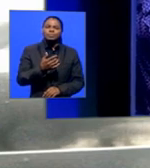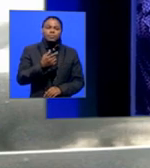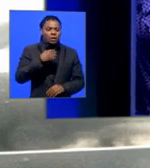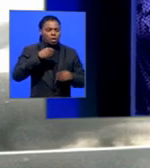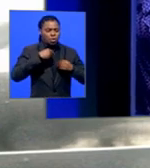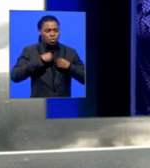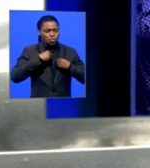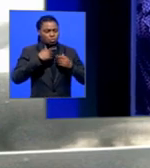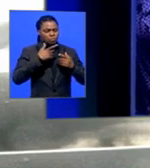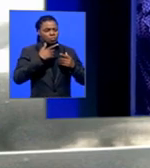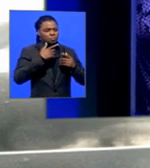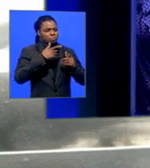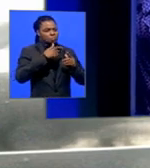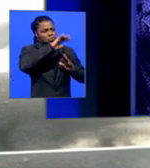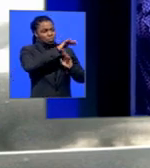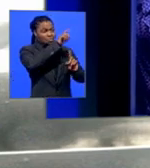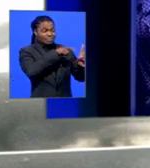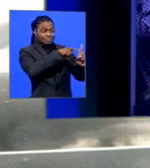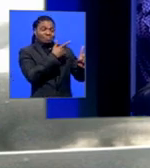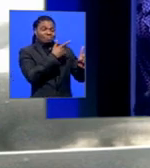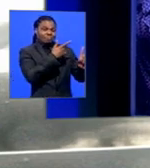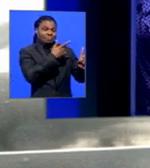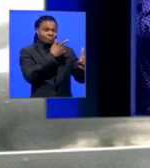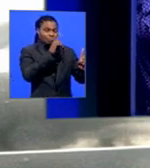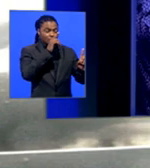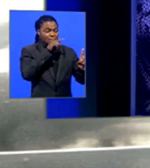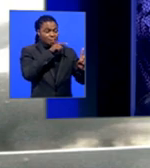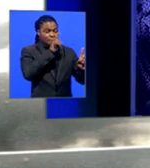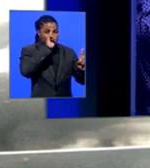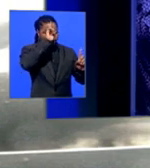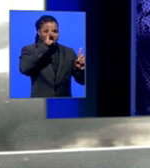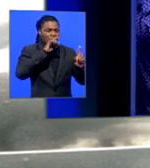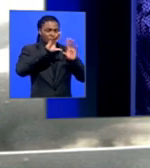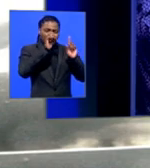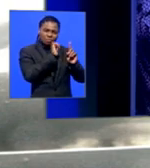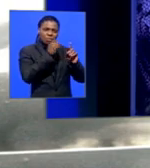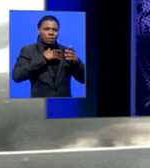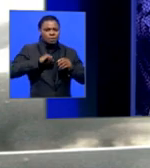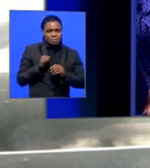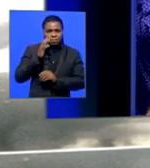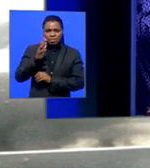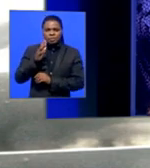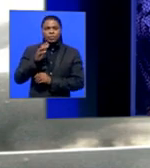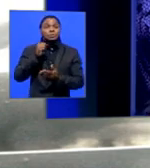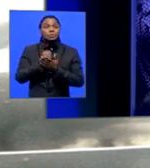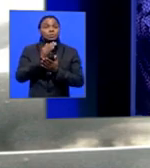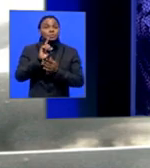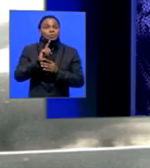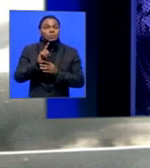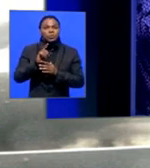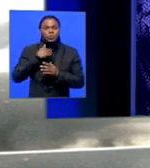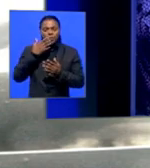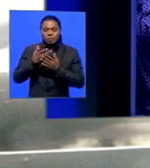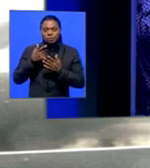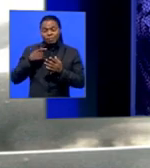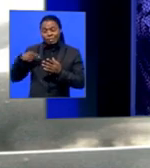our own icon Madiba depicts will be preserved, and that also people you have an opportunity as well for